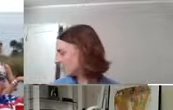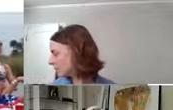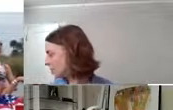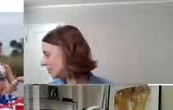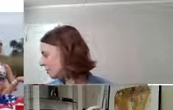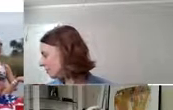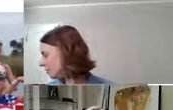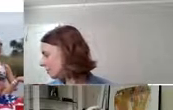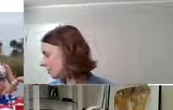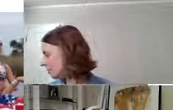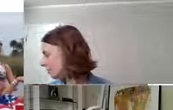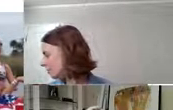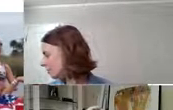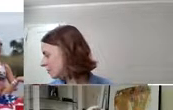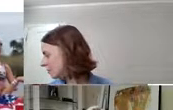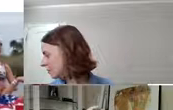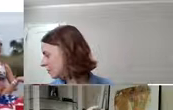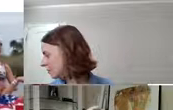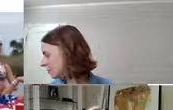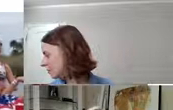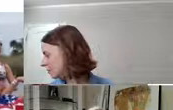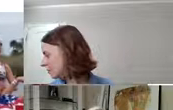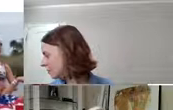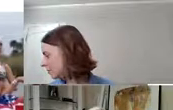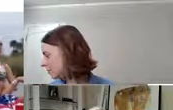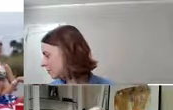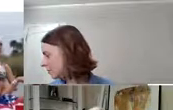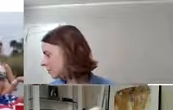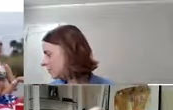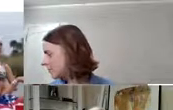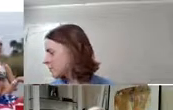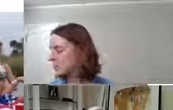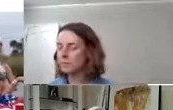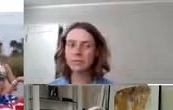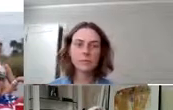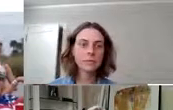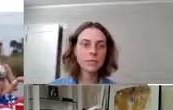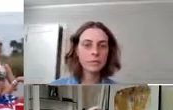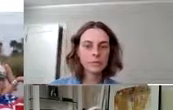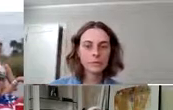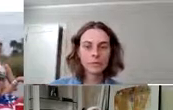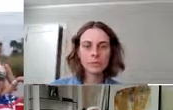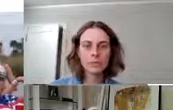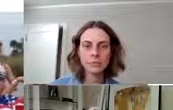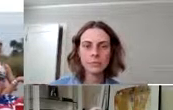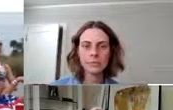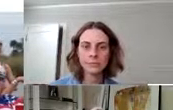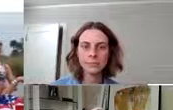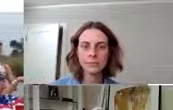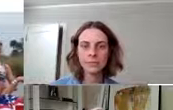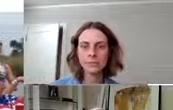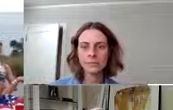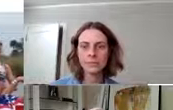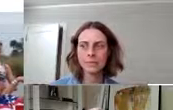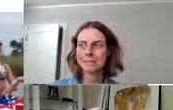all, and there is a vibrant nightlife and food culture. And a chance to see, for Northeasterners at least, this is a treat, palm trees